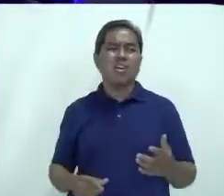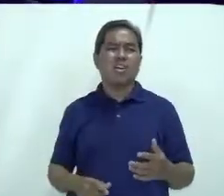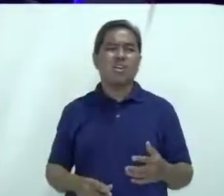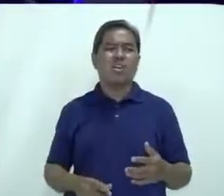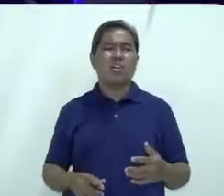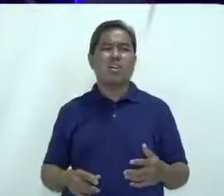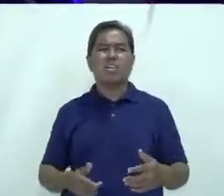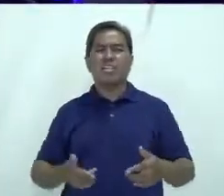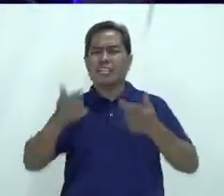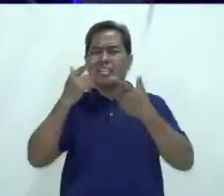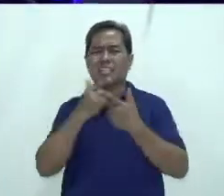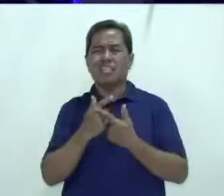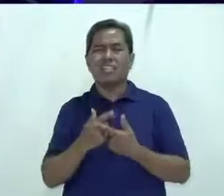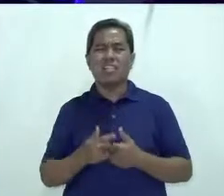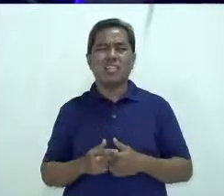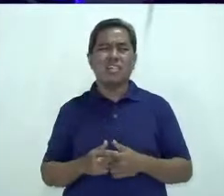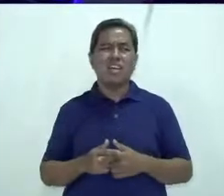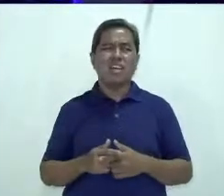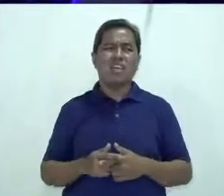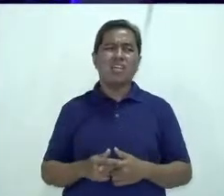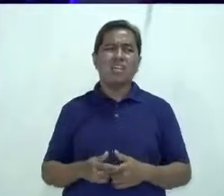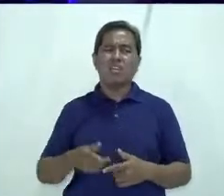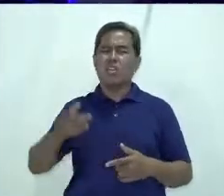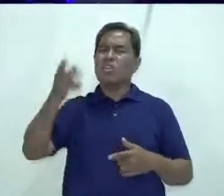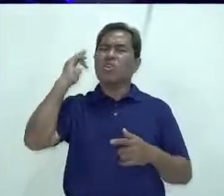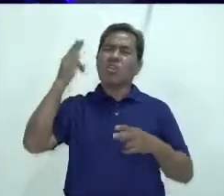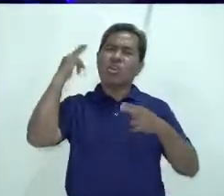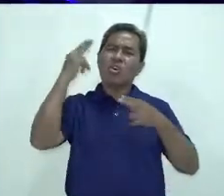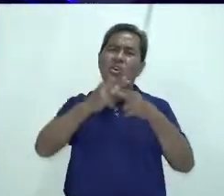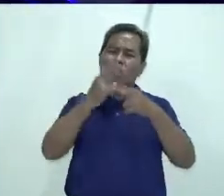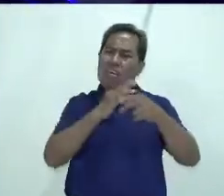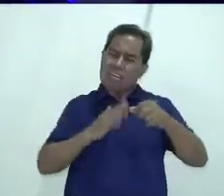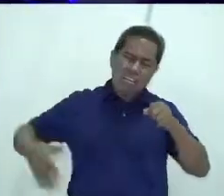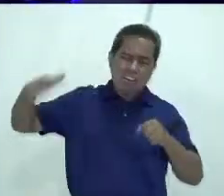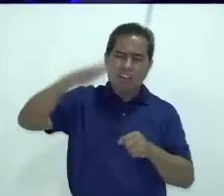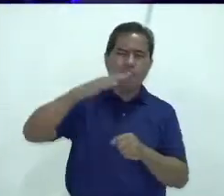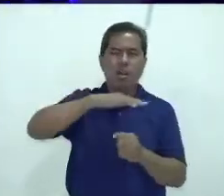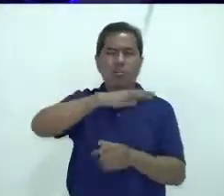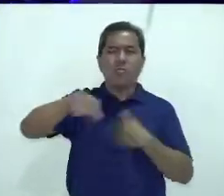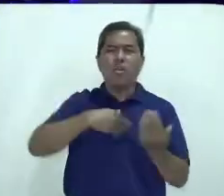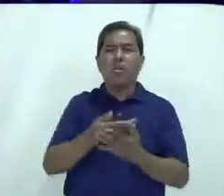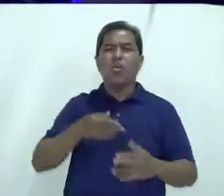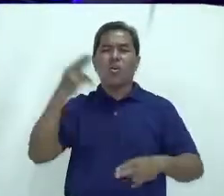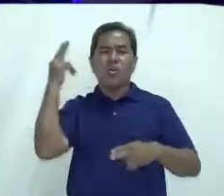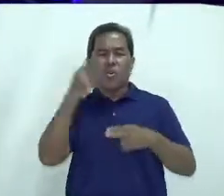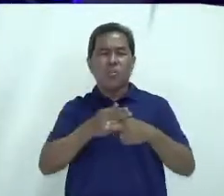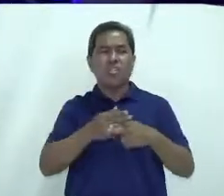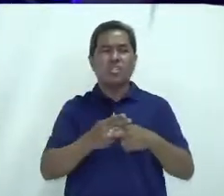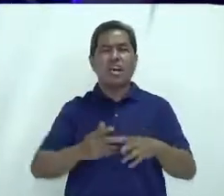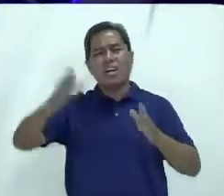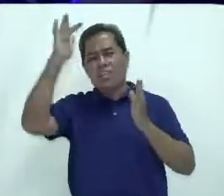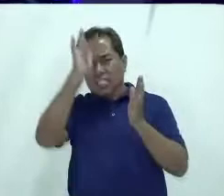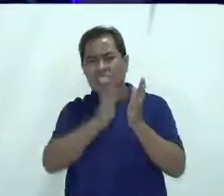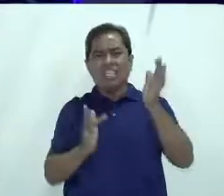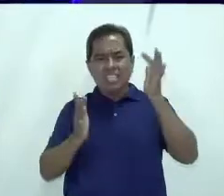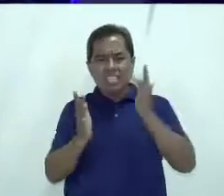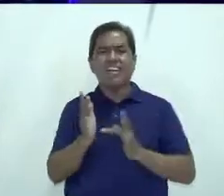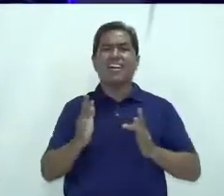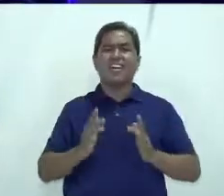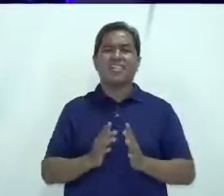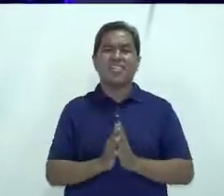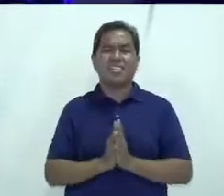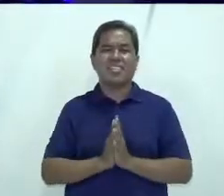is exalted. The name above all names. Jesus.